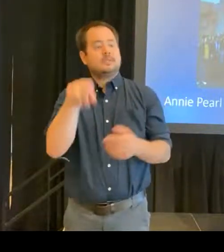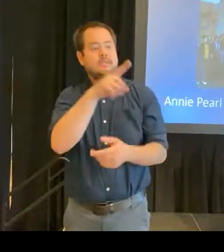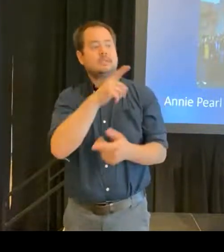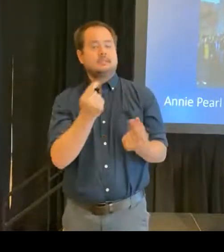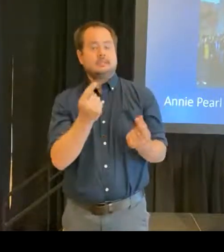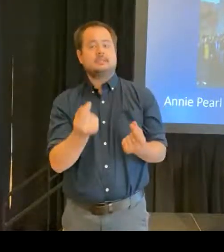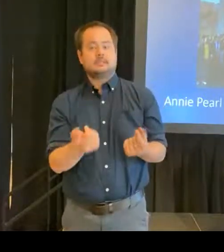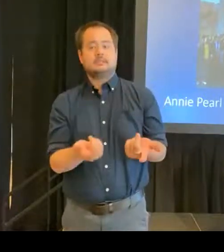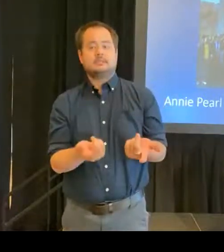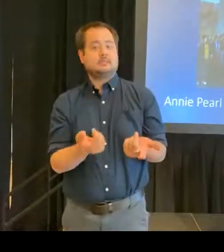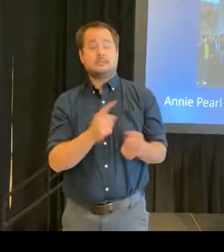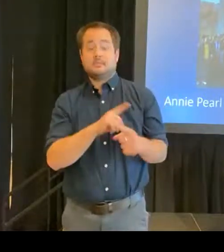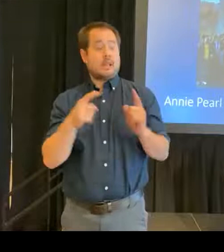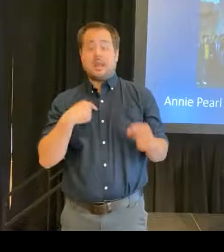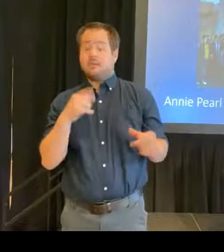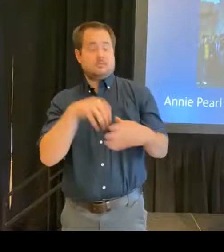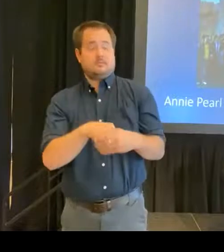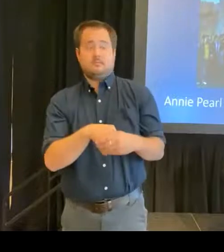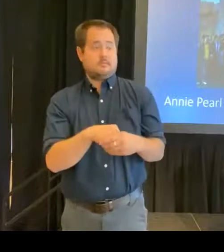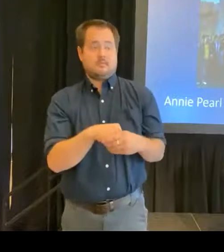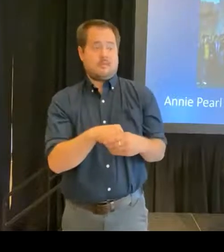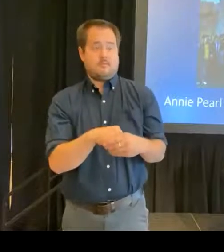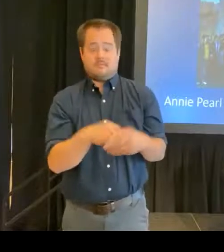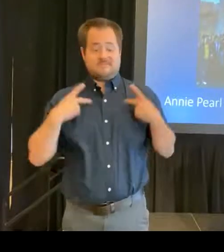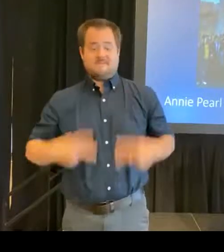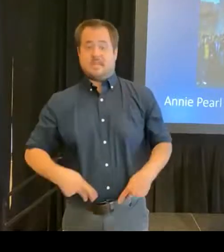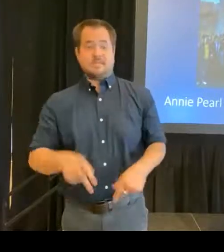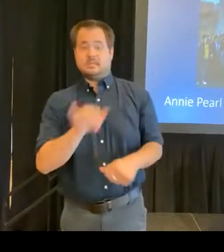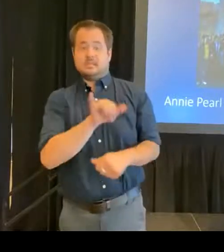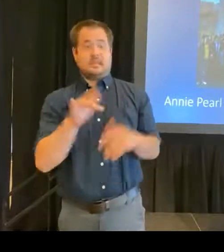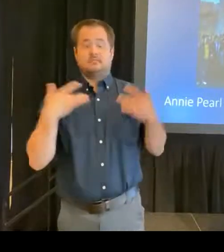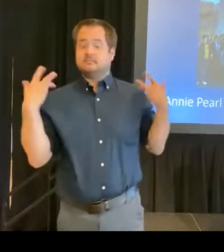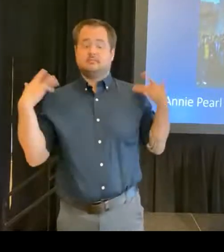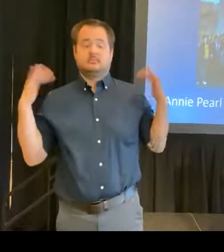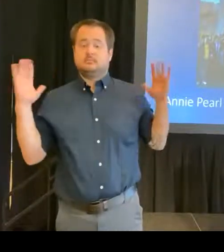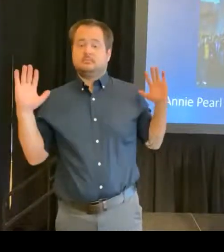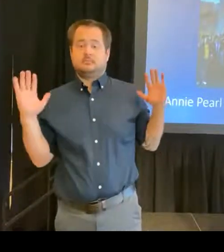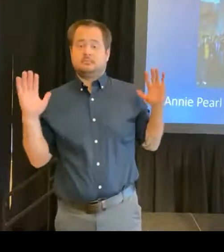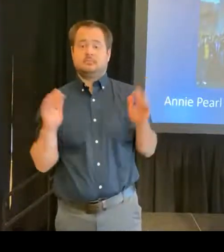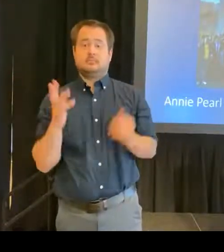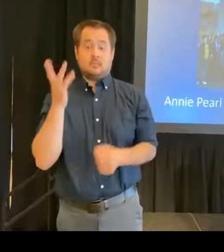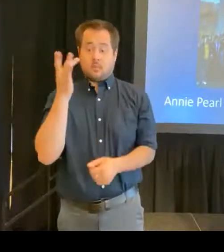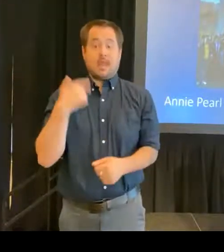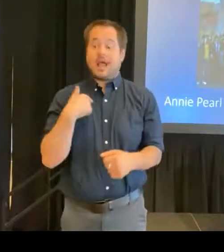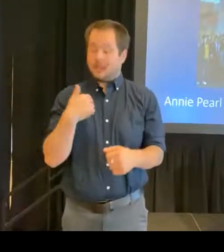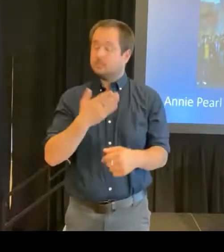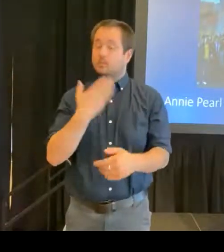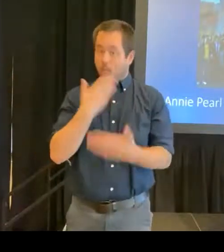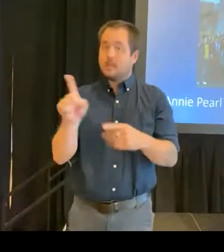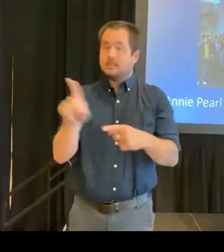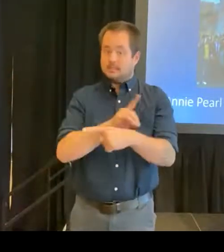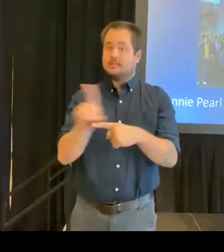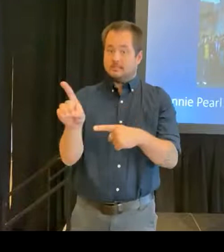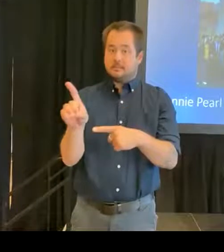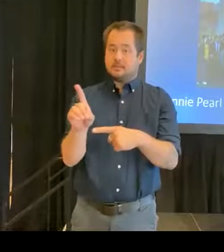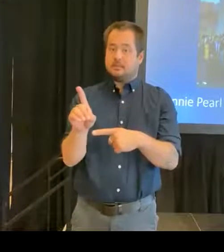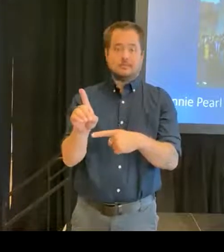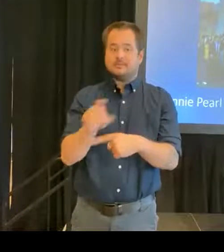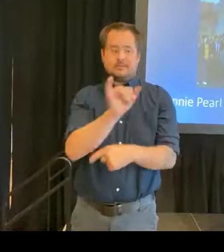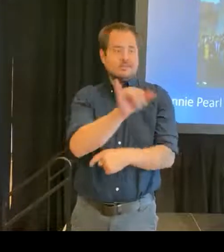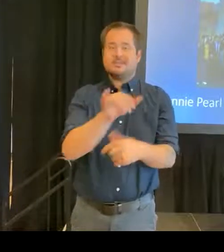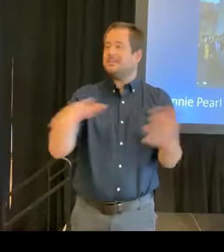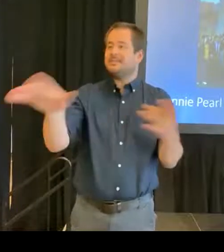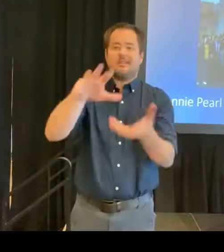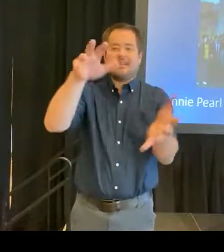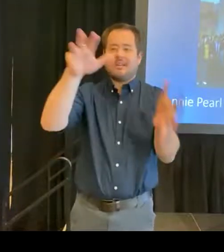But I didn't get involved physically in that because I was well disciplined. It wasn't organized, it was